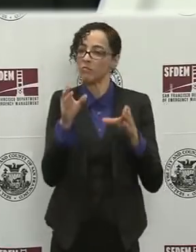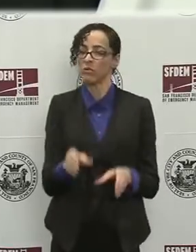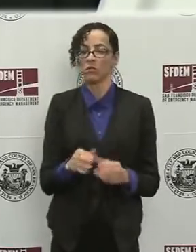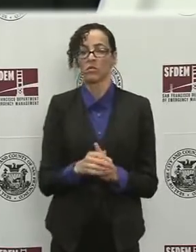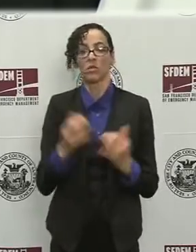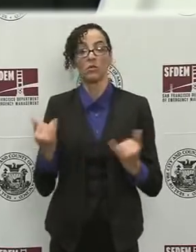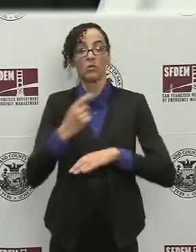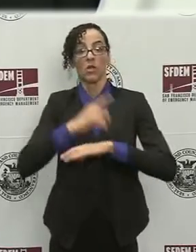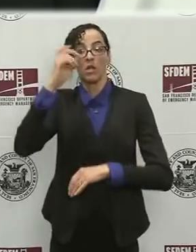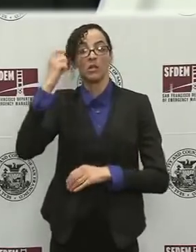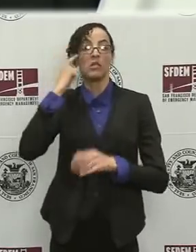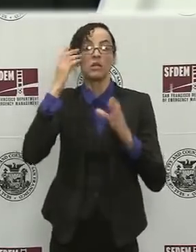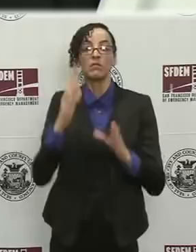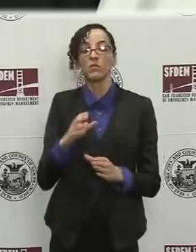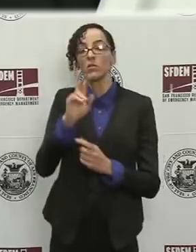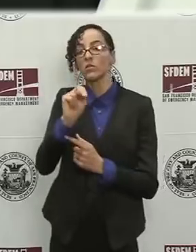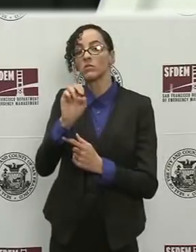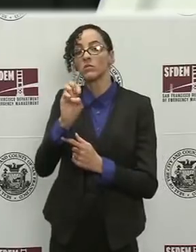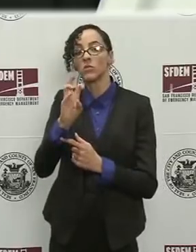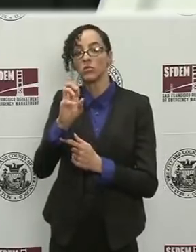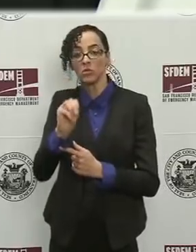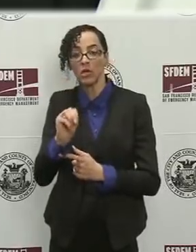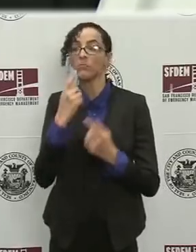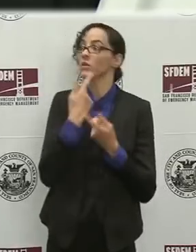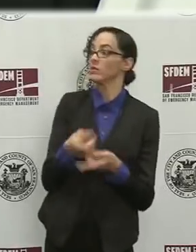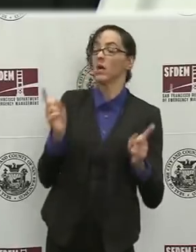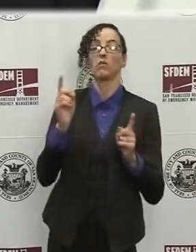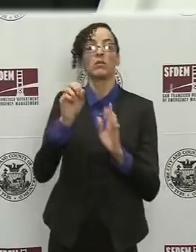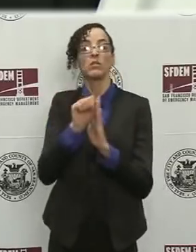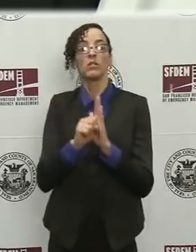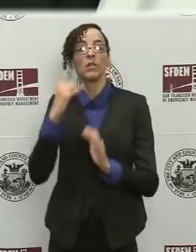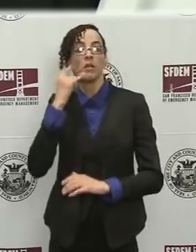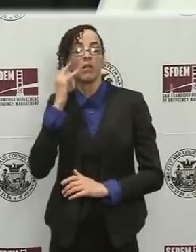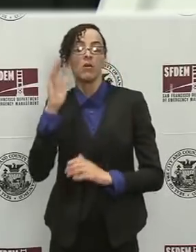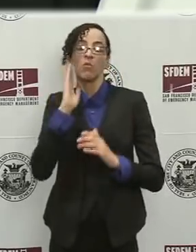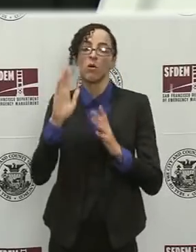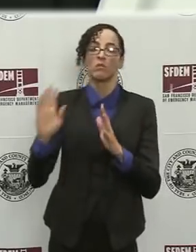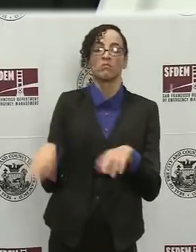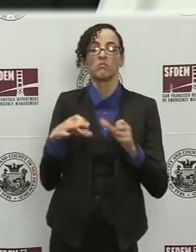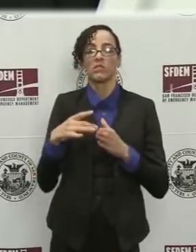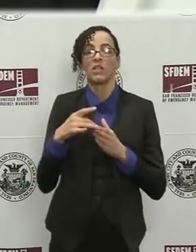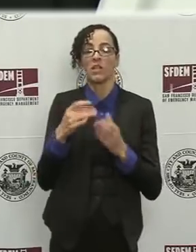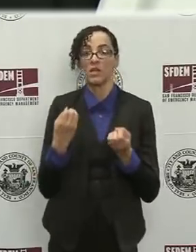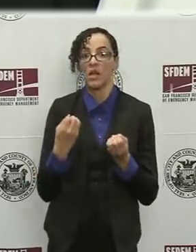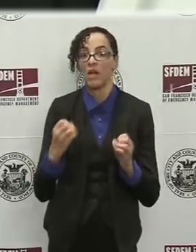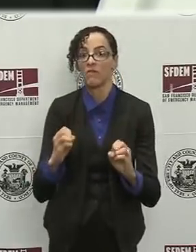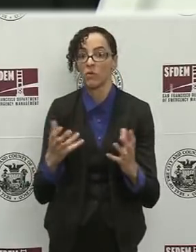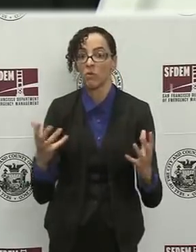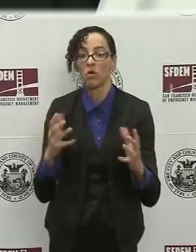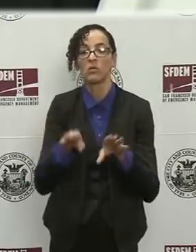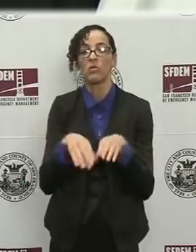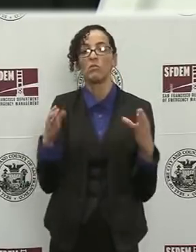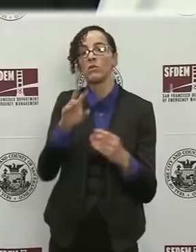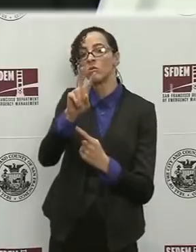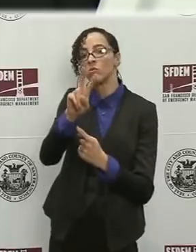that the state will be leading an effort to open up 290 beds at